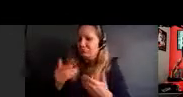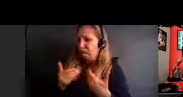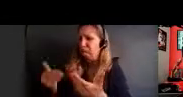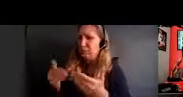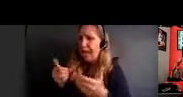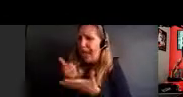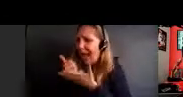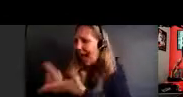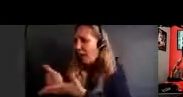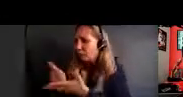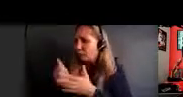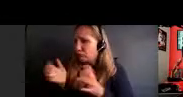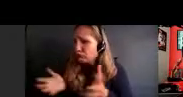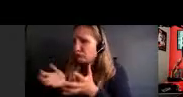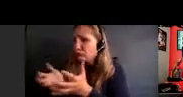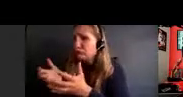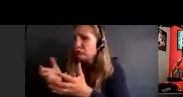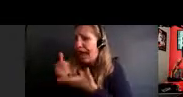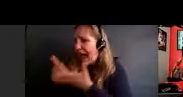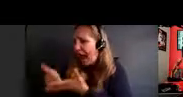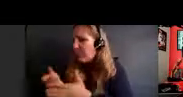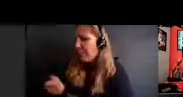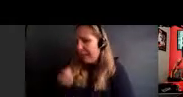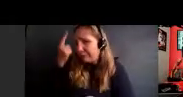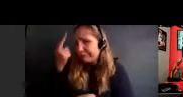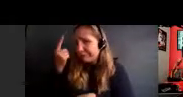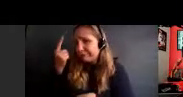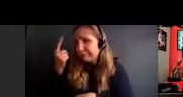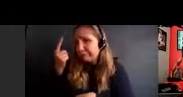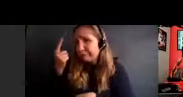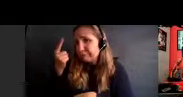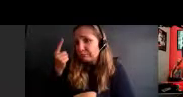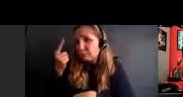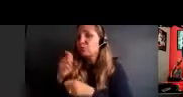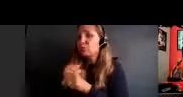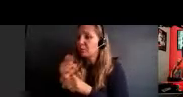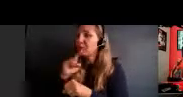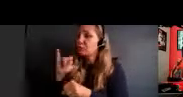to understand in a really meaningful way that is inclusive.